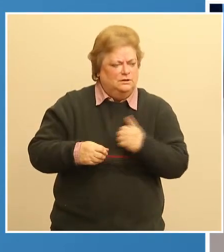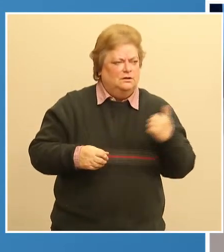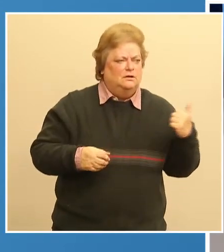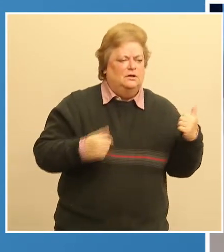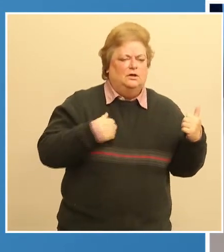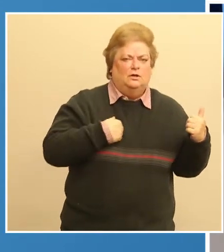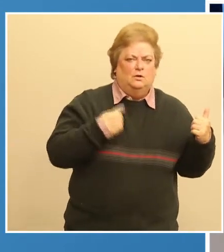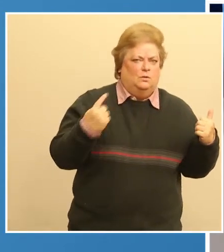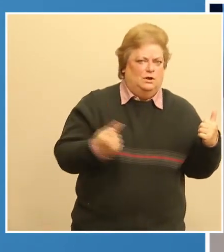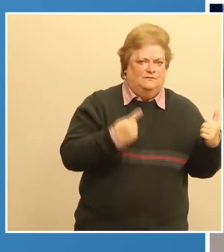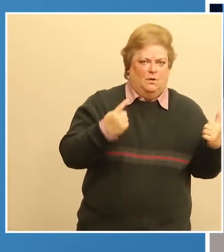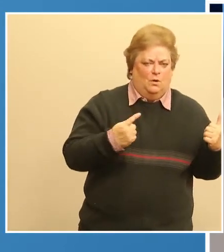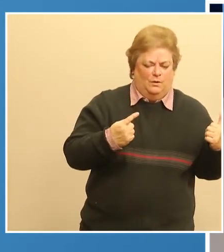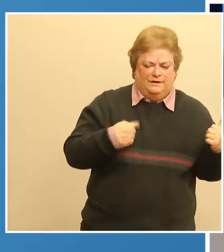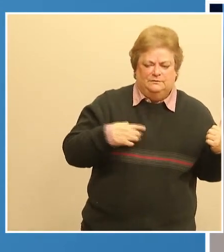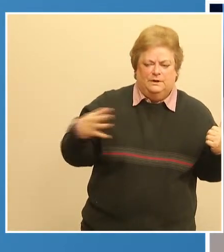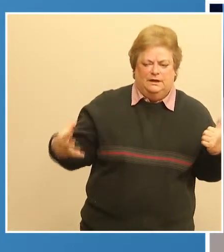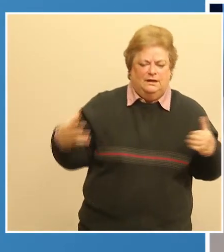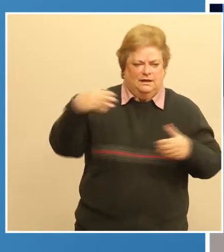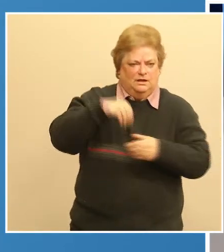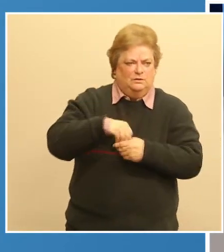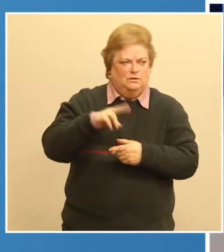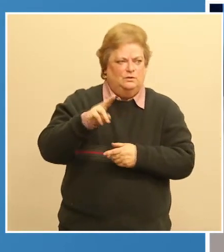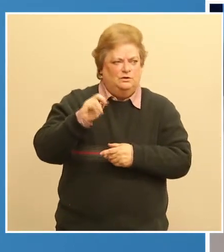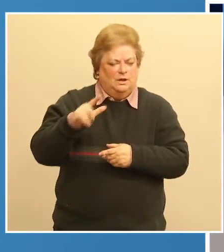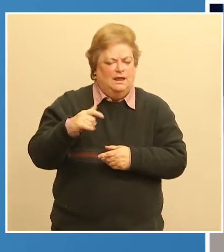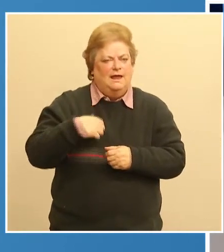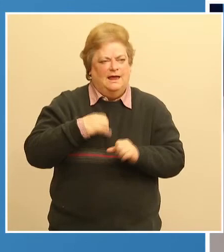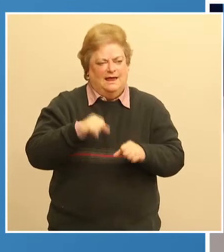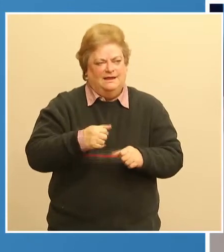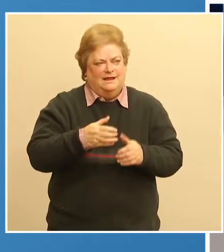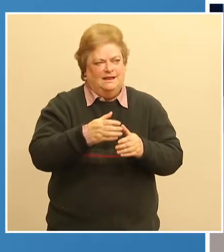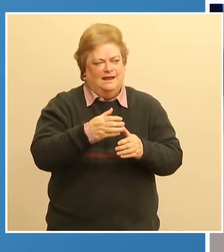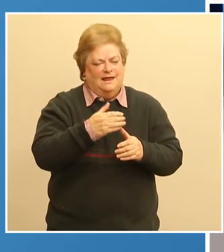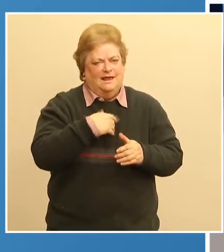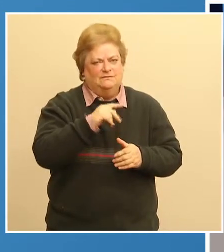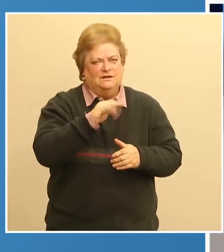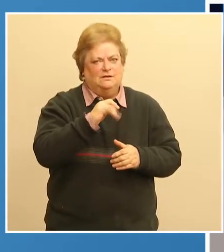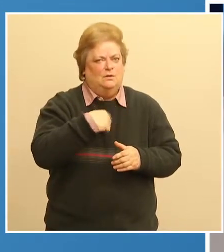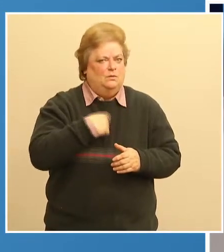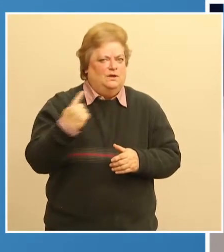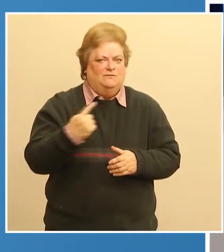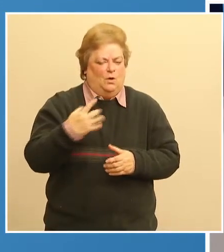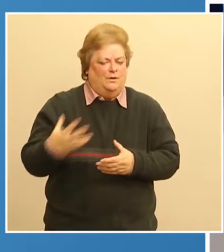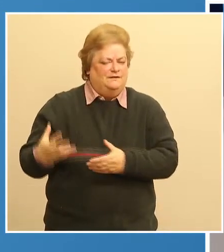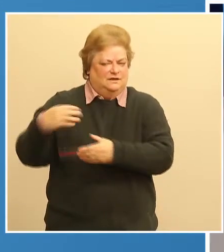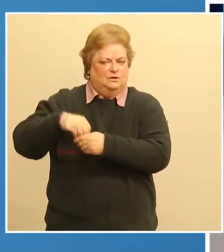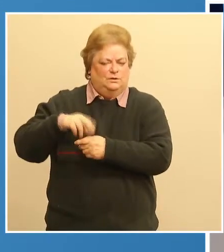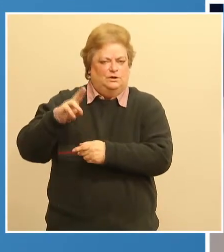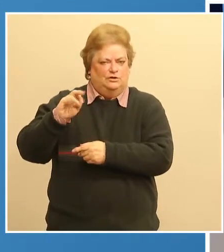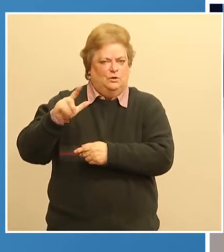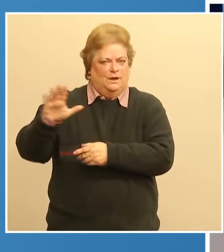We've always captured the UNL test rates. I can have Tommy answer that, but we've always captured those, Andrew.